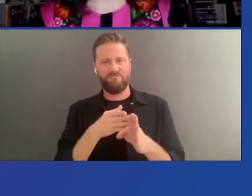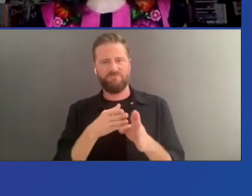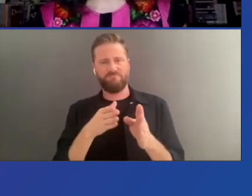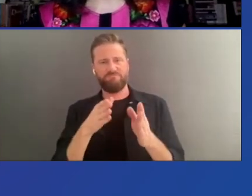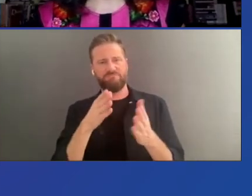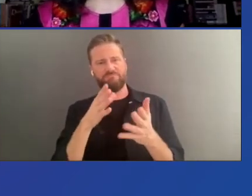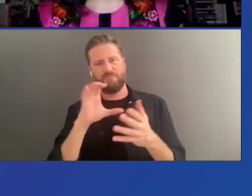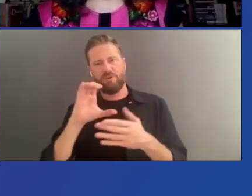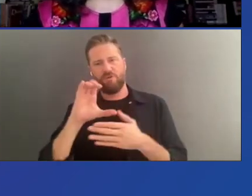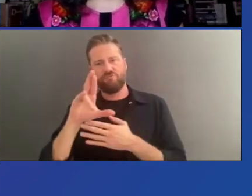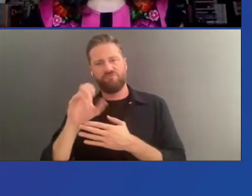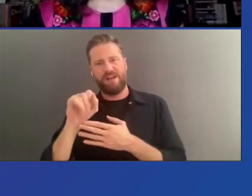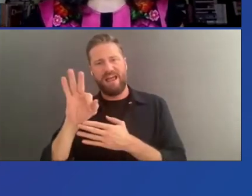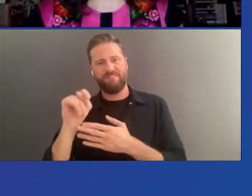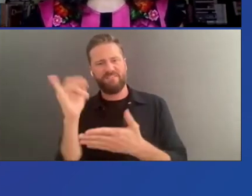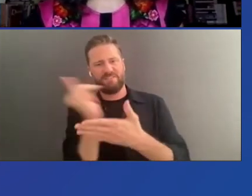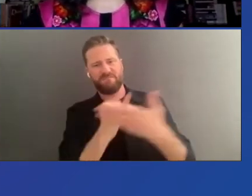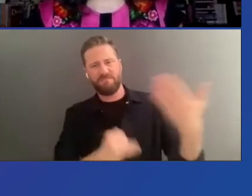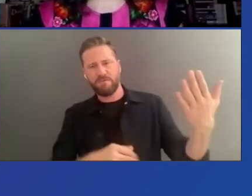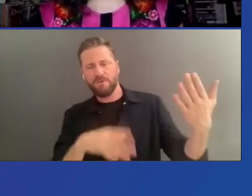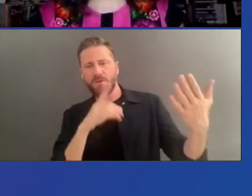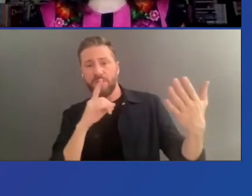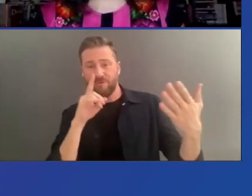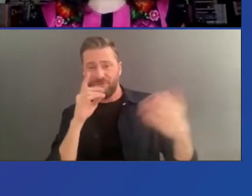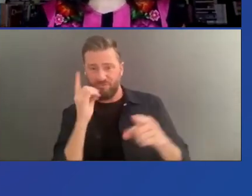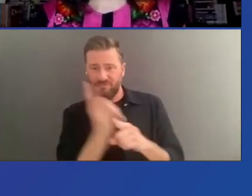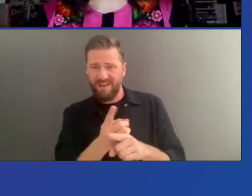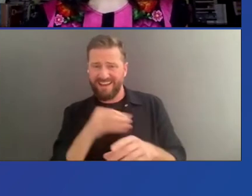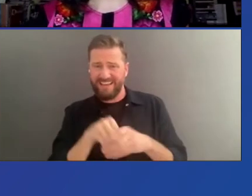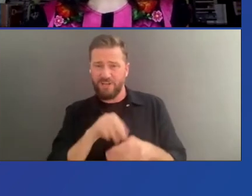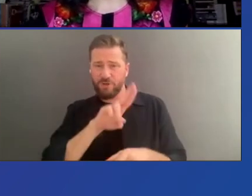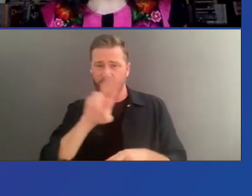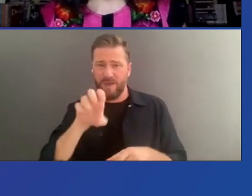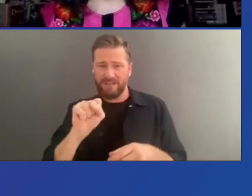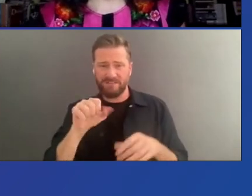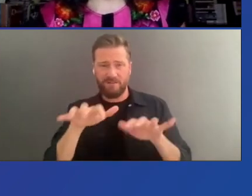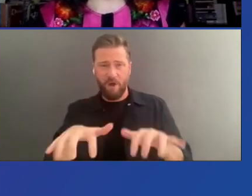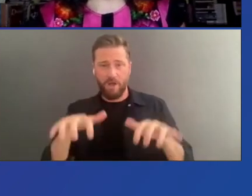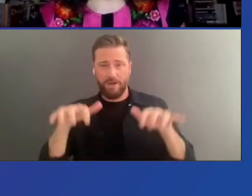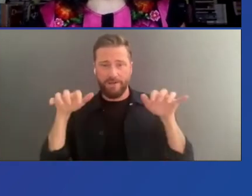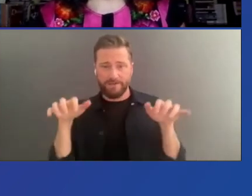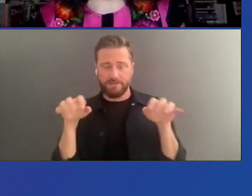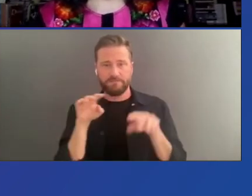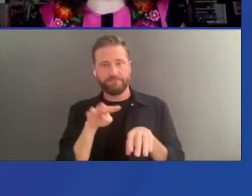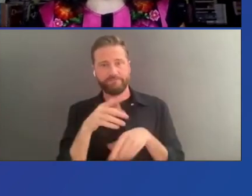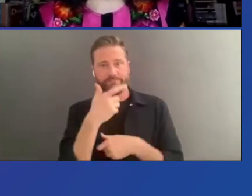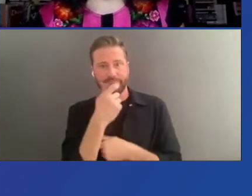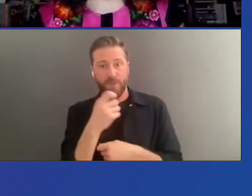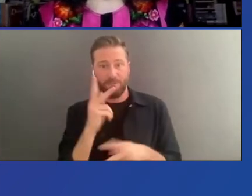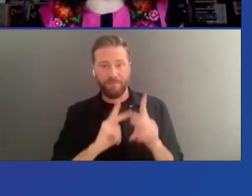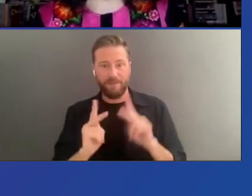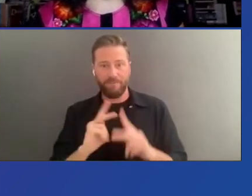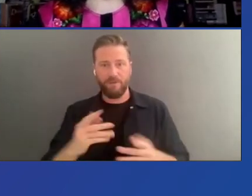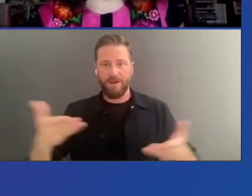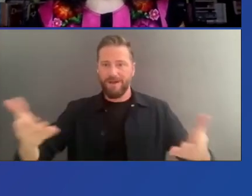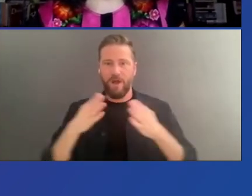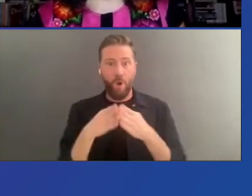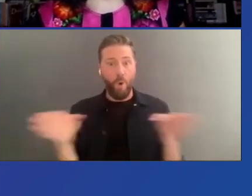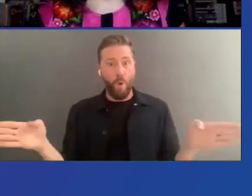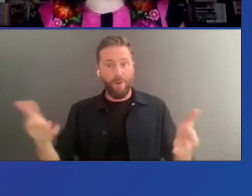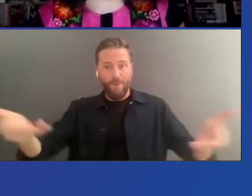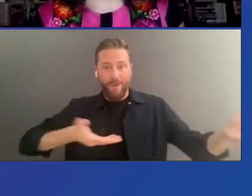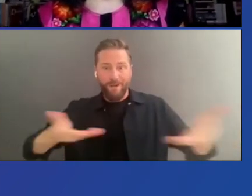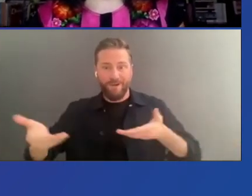right, in U.S. audiences, people are not, always welcoming, to that sense